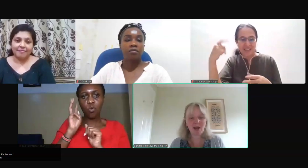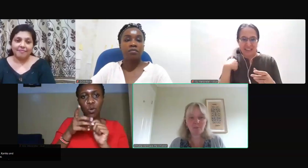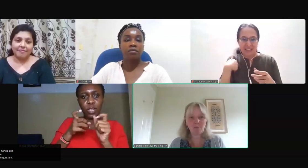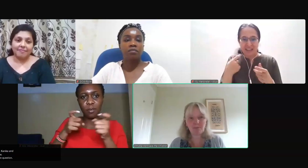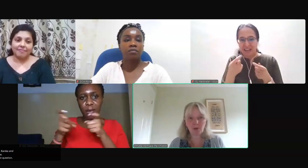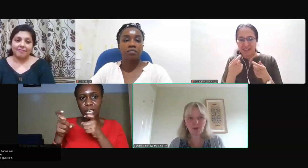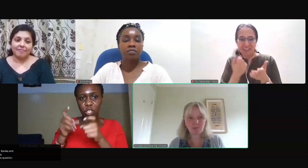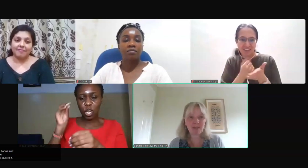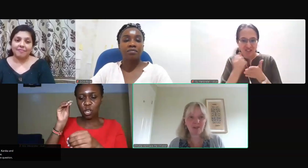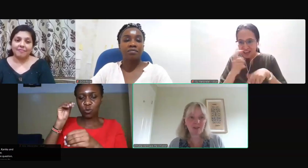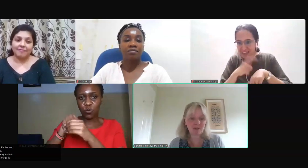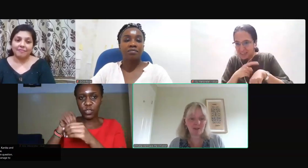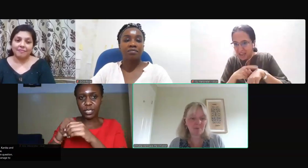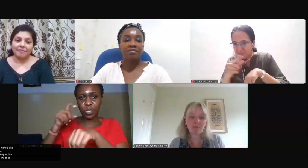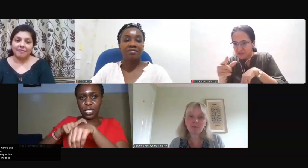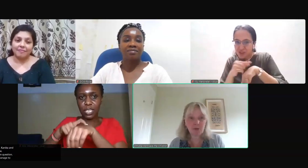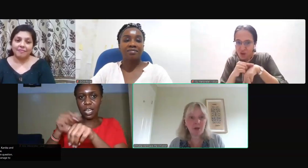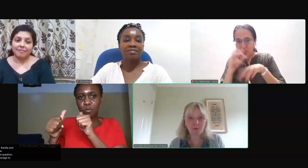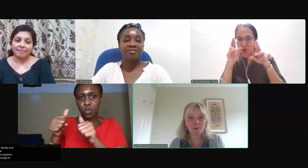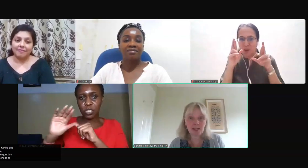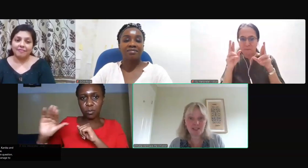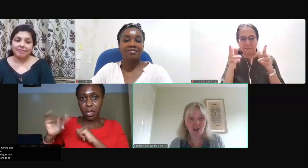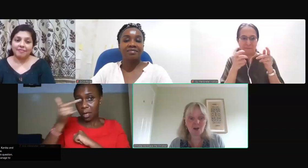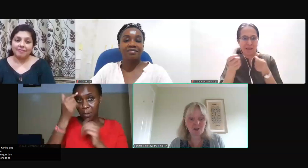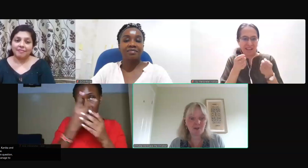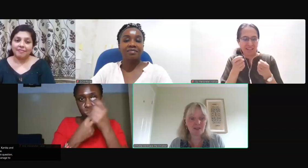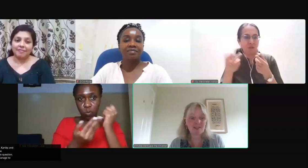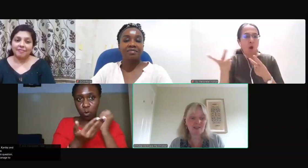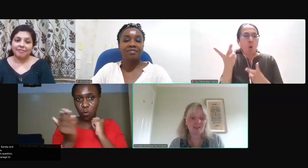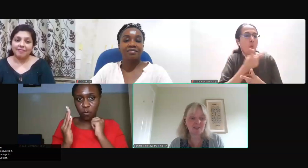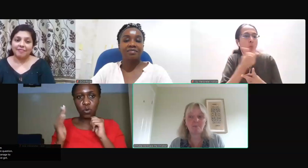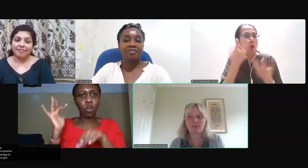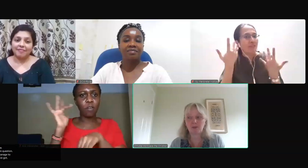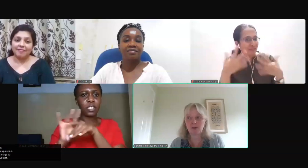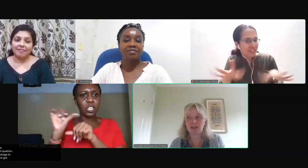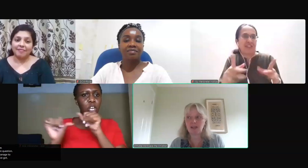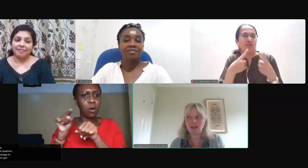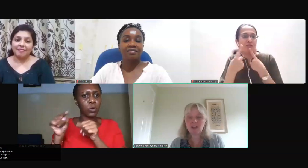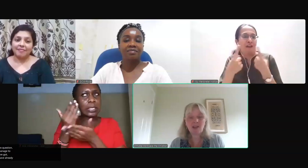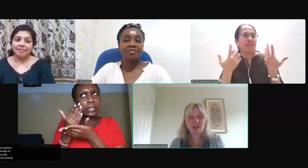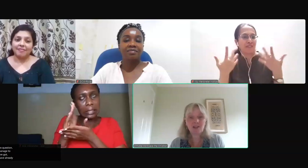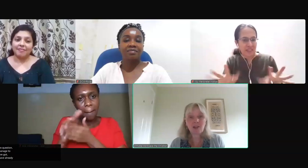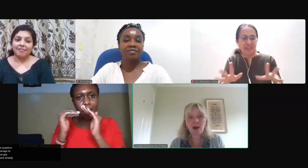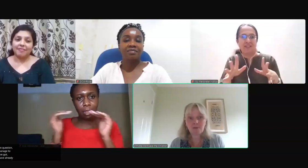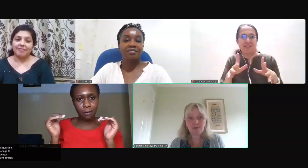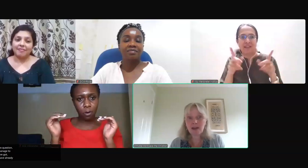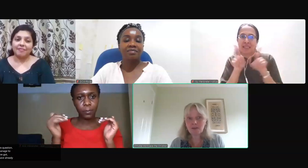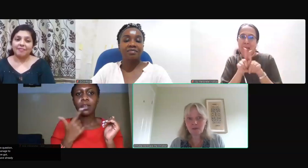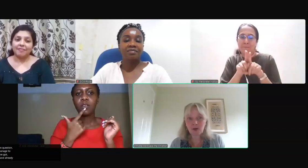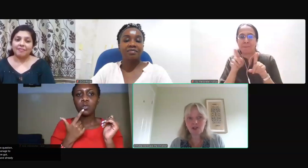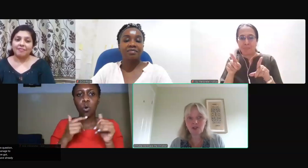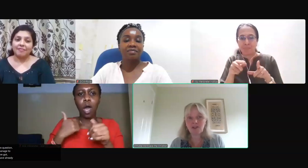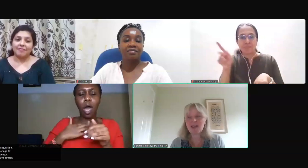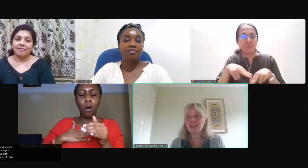with the time we've got, because both of you have already touched on this to some degree. So our